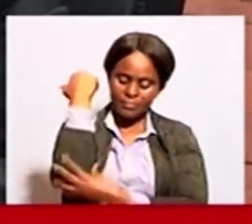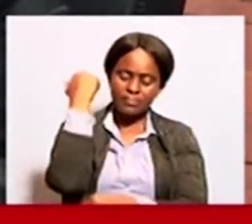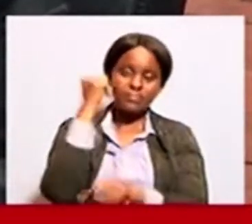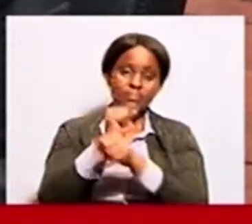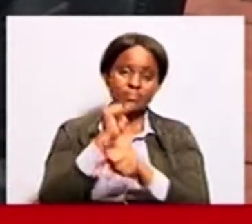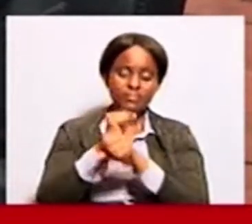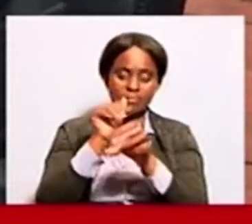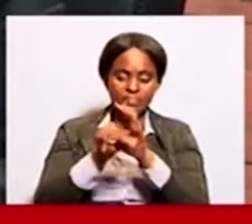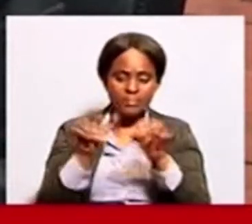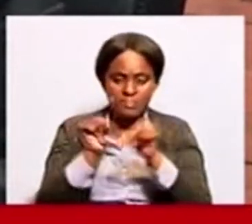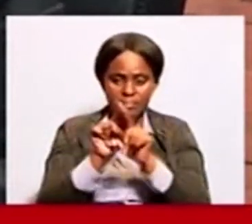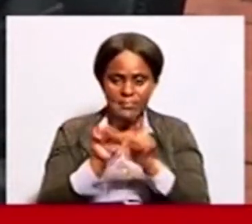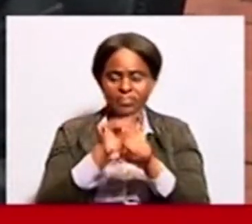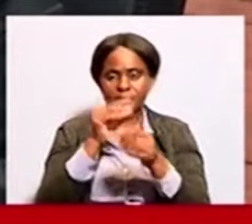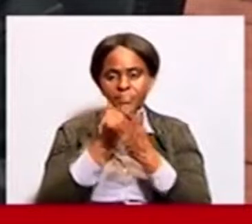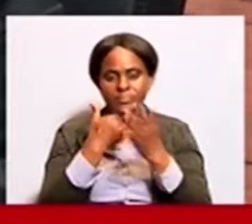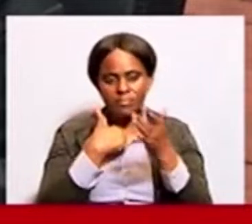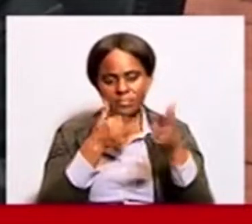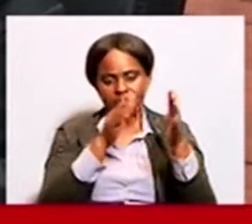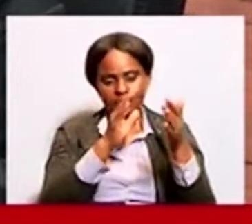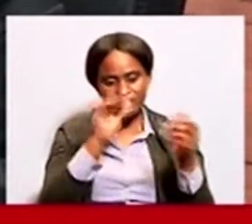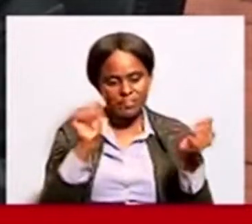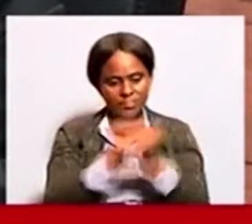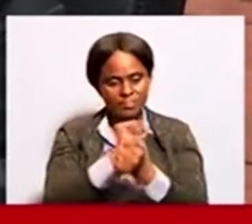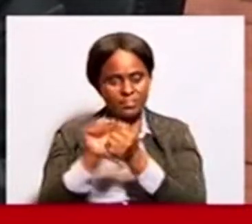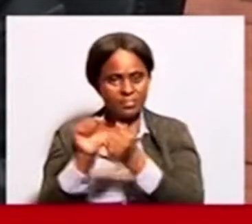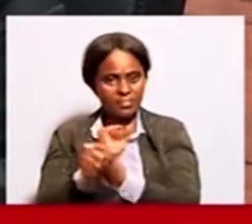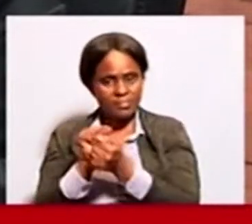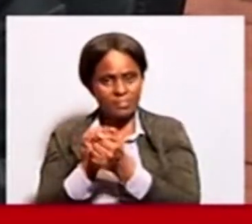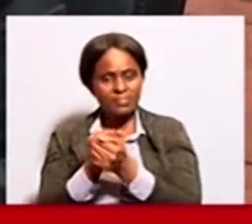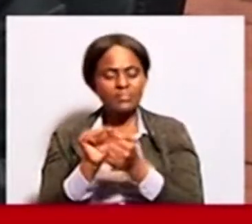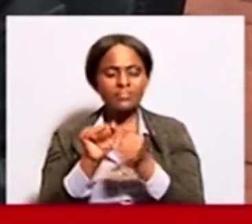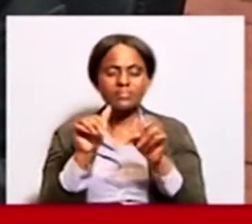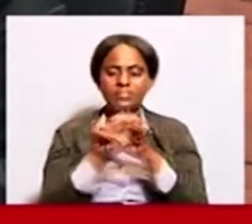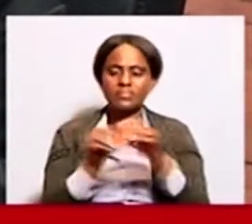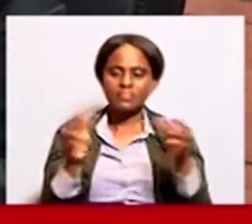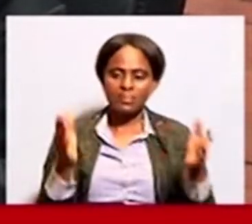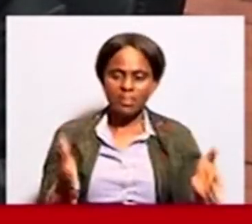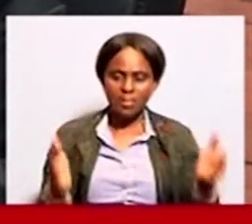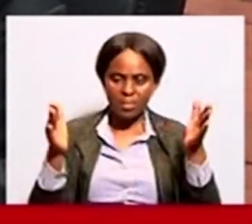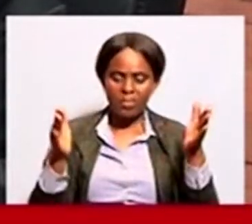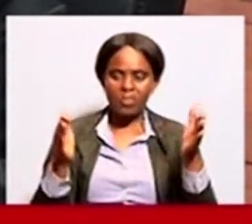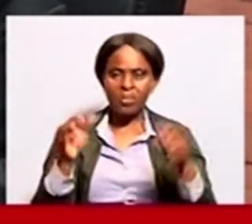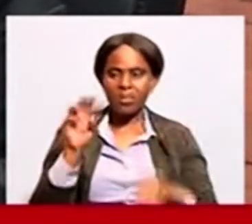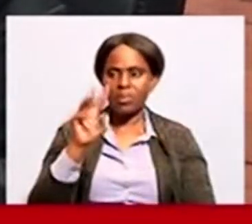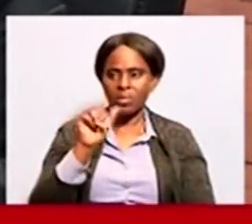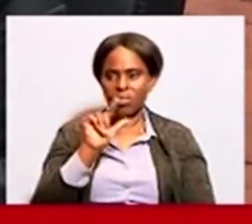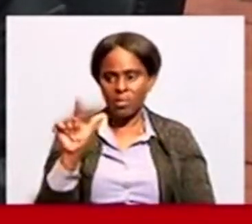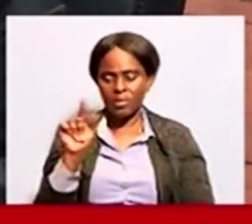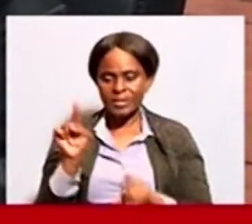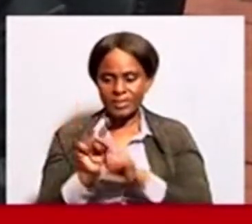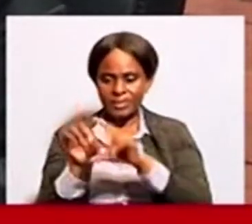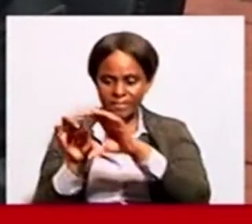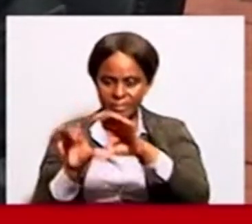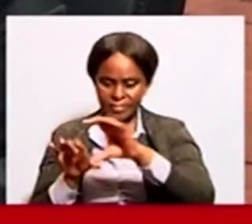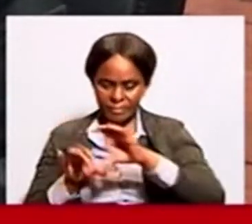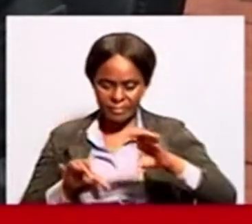in that there were cracks that had developed along the wall of the drainage and the sections